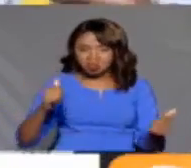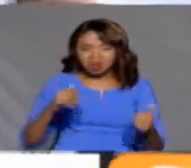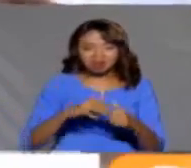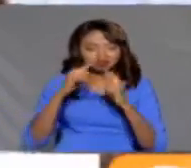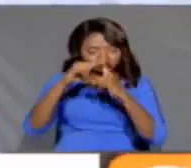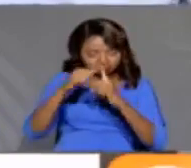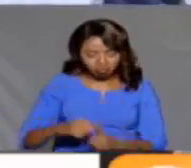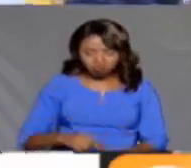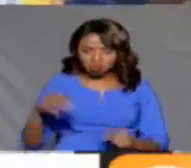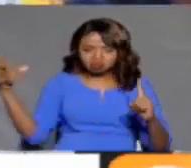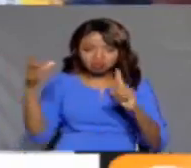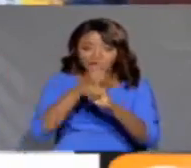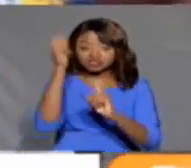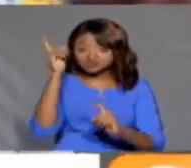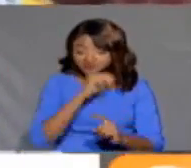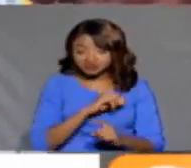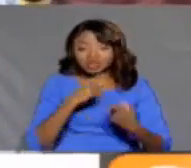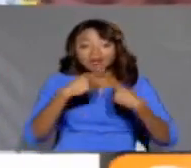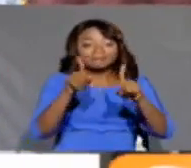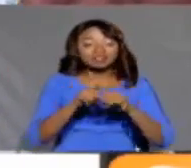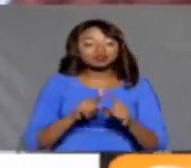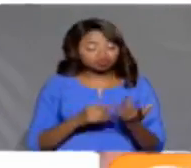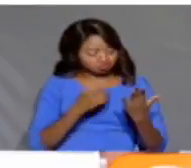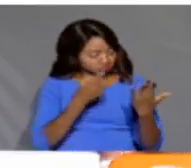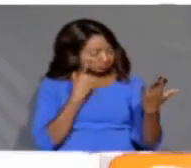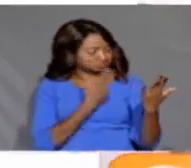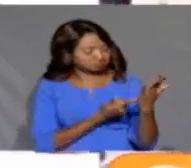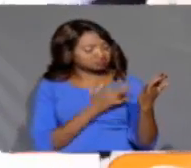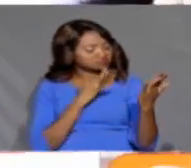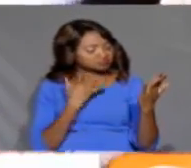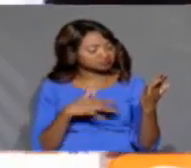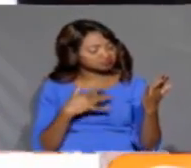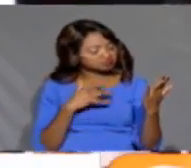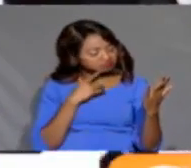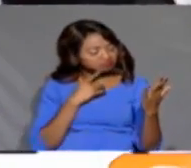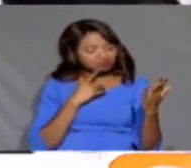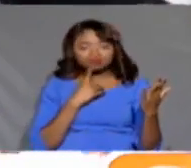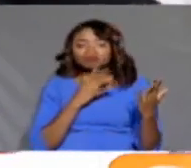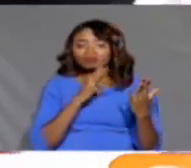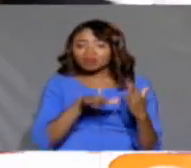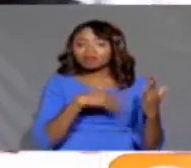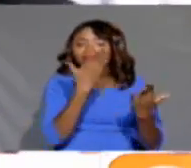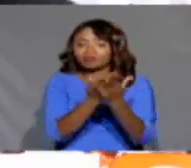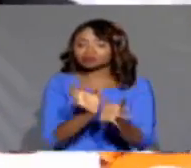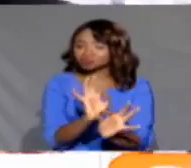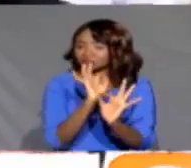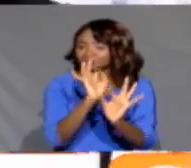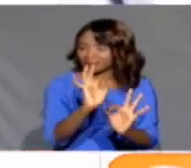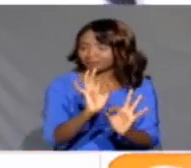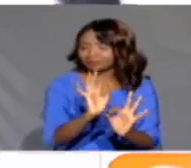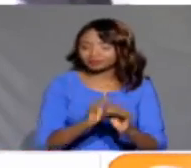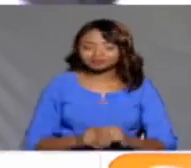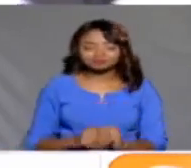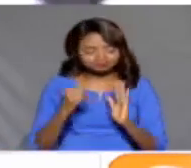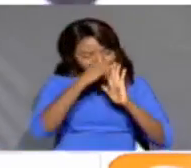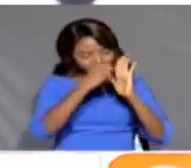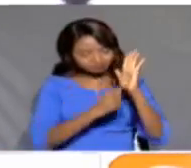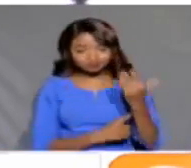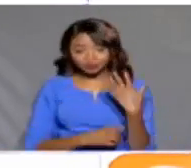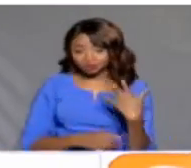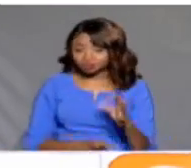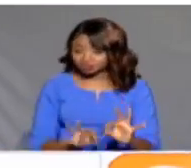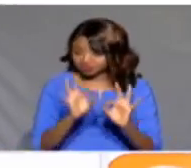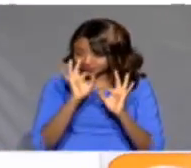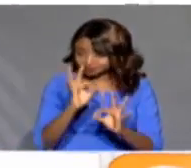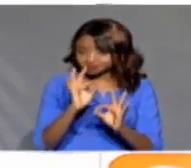that they required. But also the proposal was looking like a very, very solid document. And it is a very solid document. What